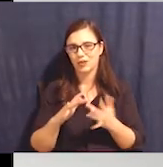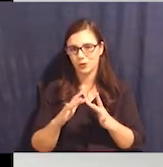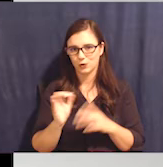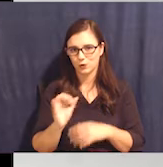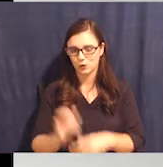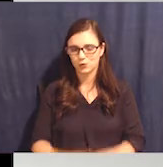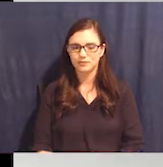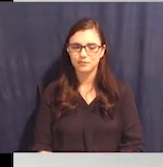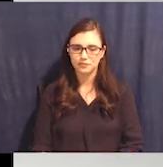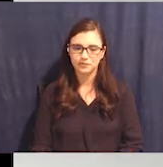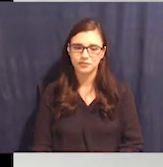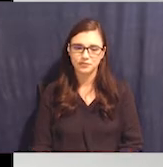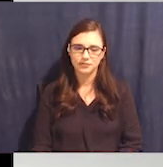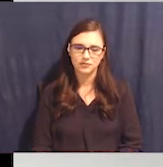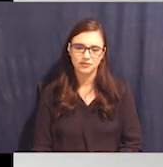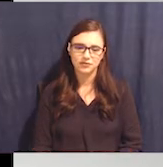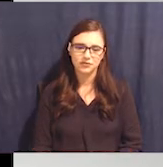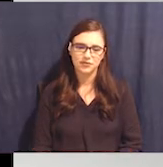service and referral network.